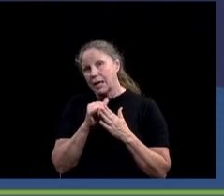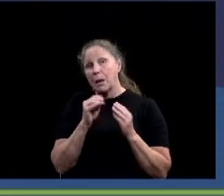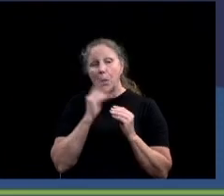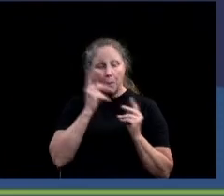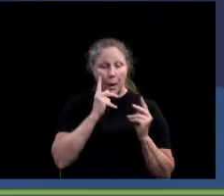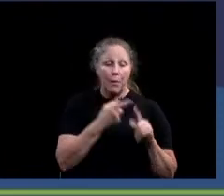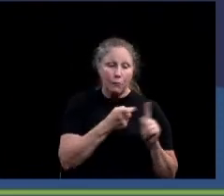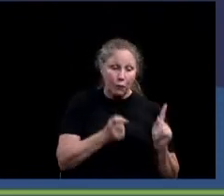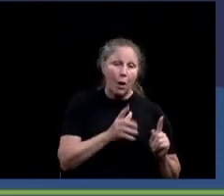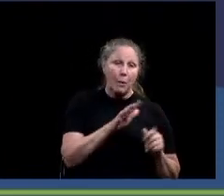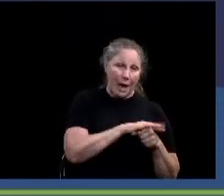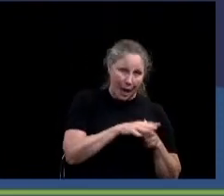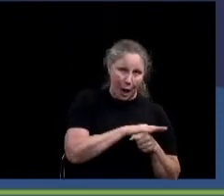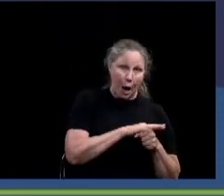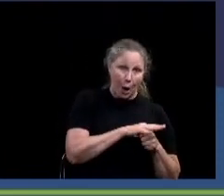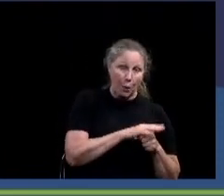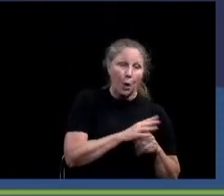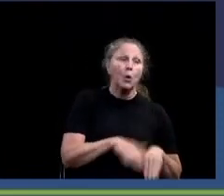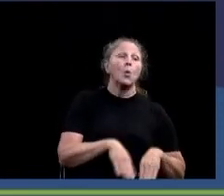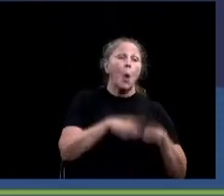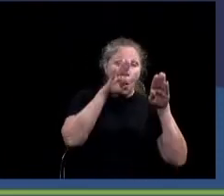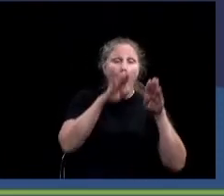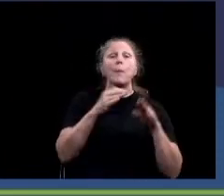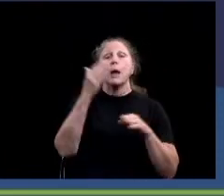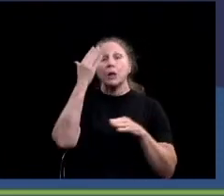do. That's a good day.